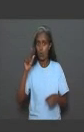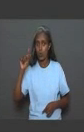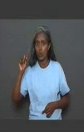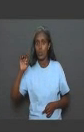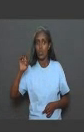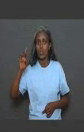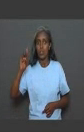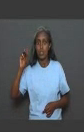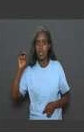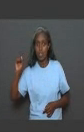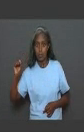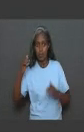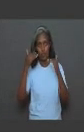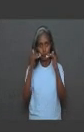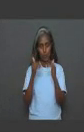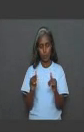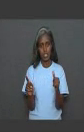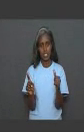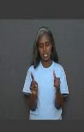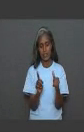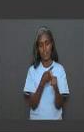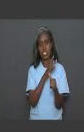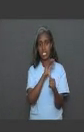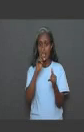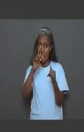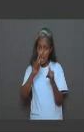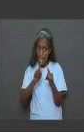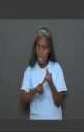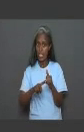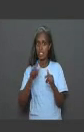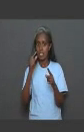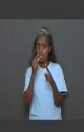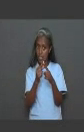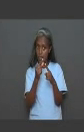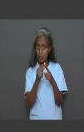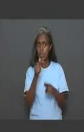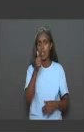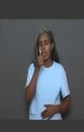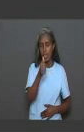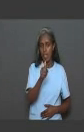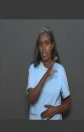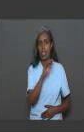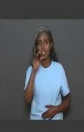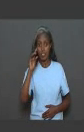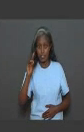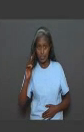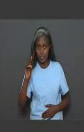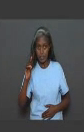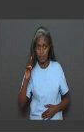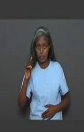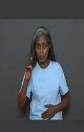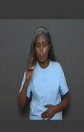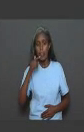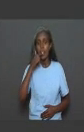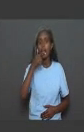of the proportions. The first and last terms, A and